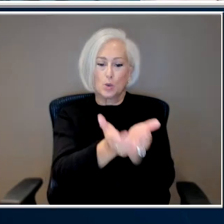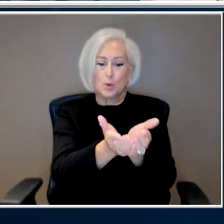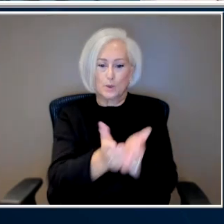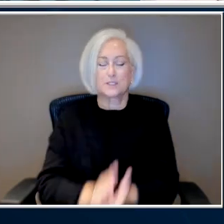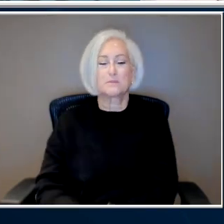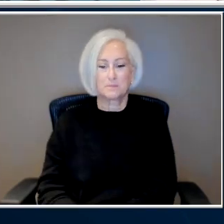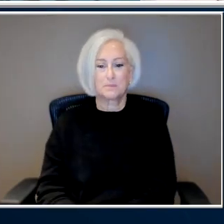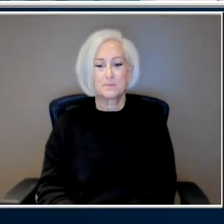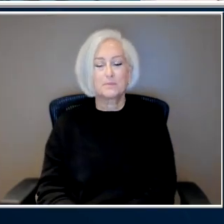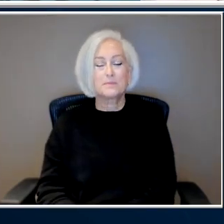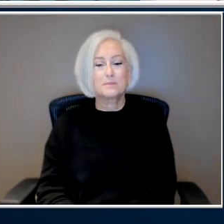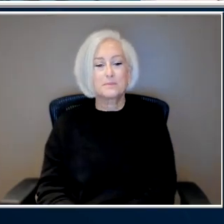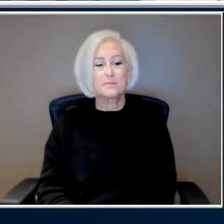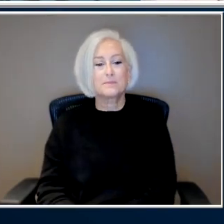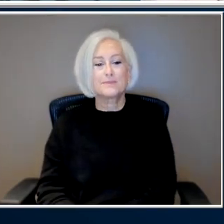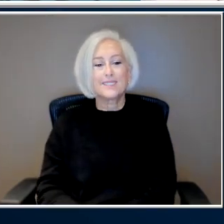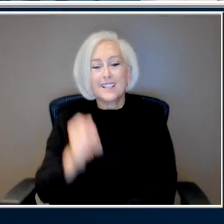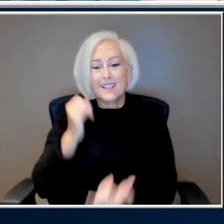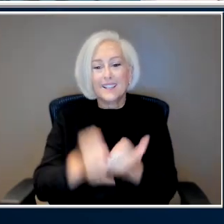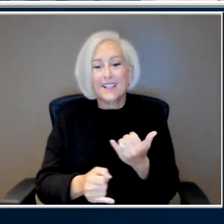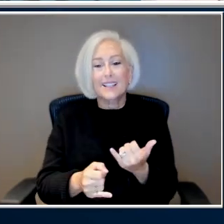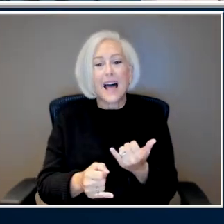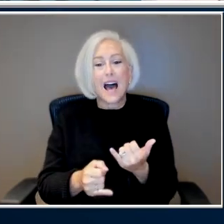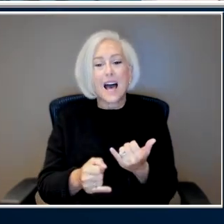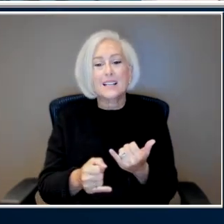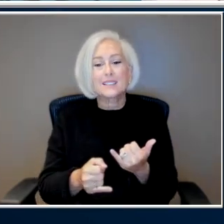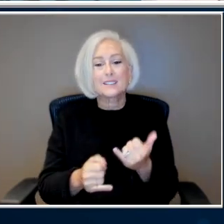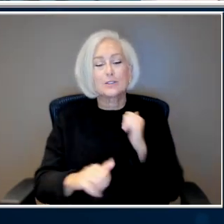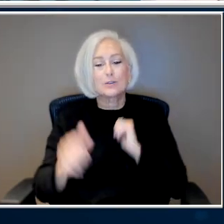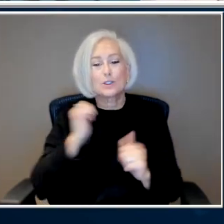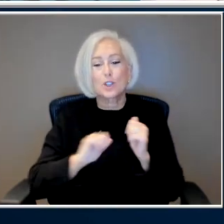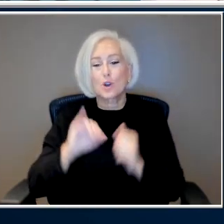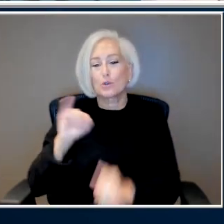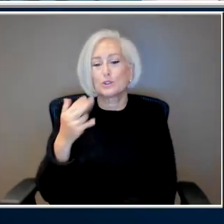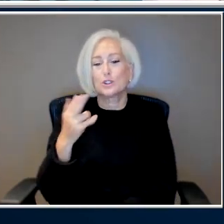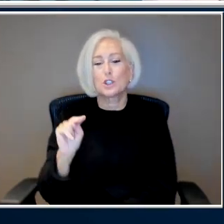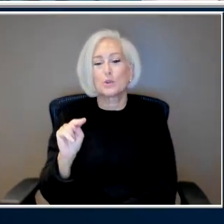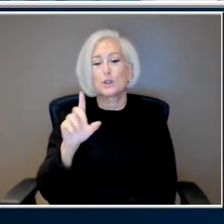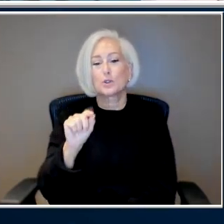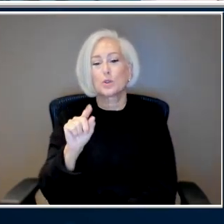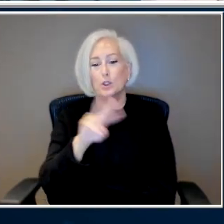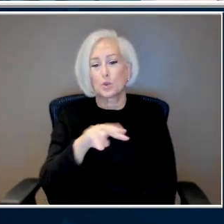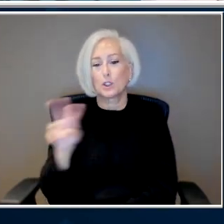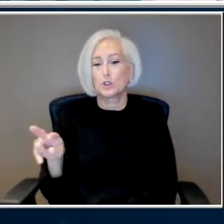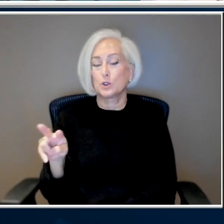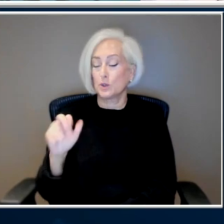Hey, that last clip was from January 2022. Anil, where are you today?